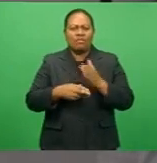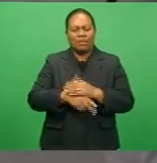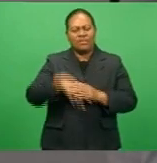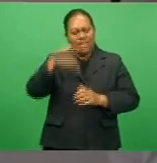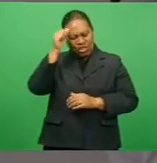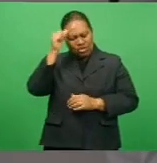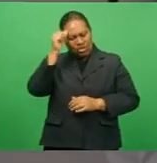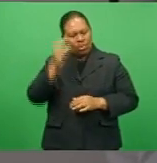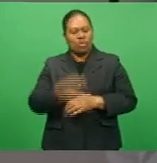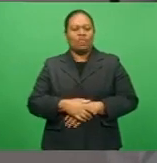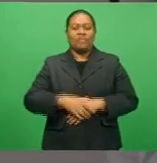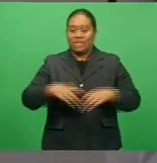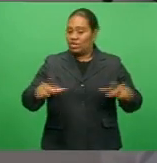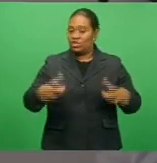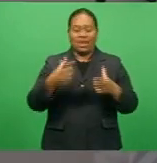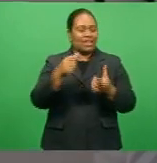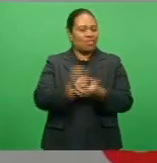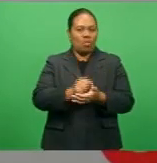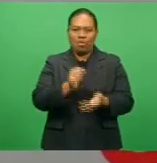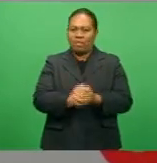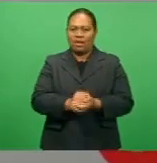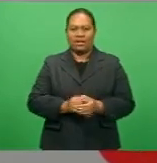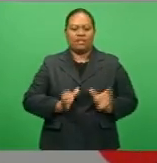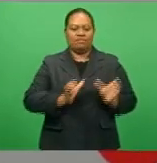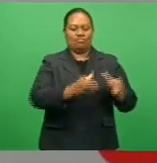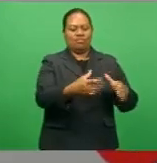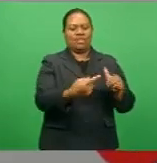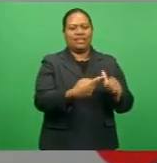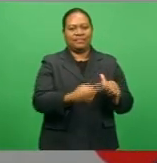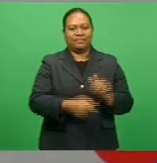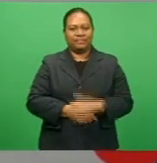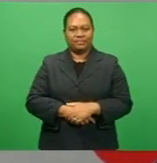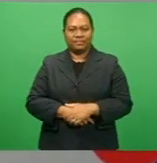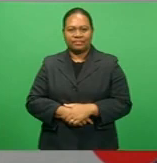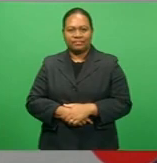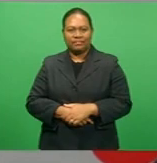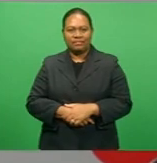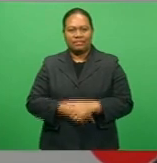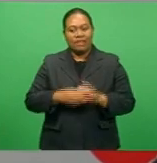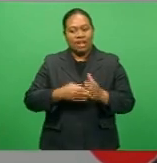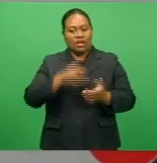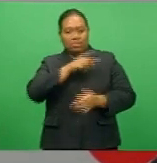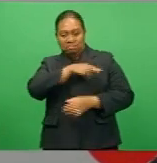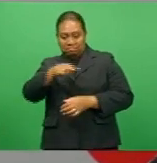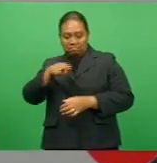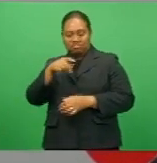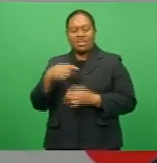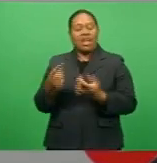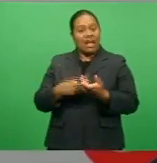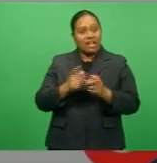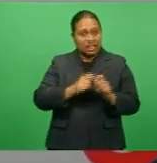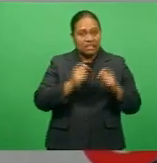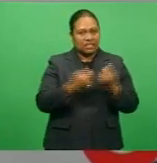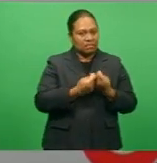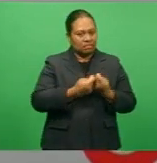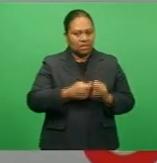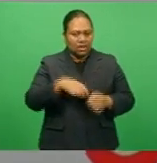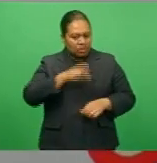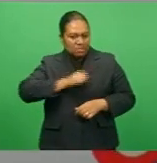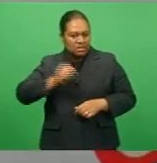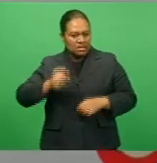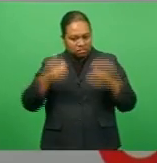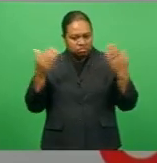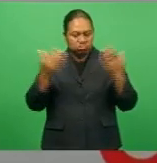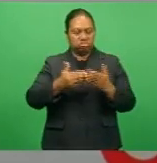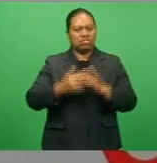pool is just as challenging as Pool A. We can't be underestimating any of the teams in any of the pools. If you look at the performance of Lautoka